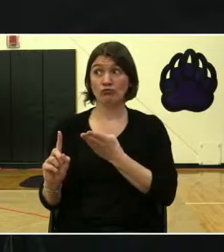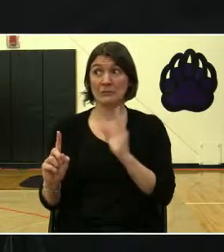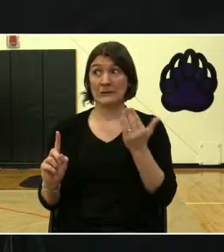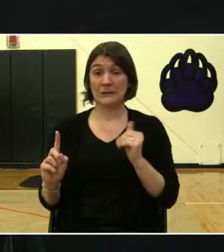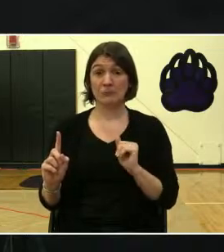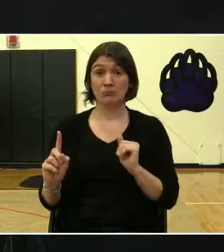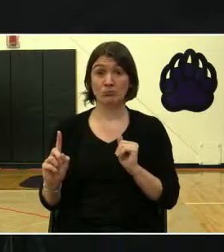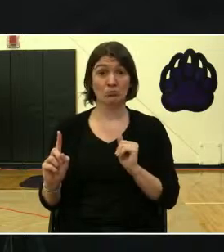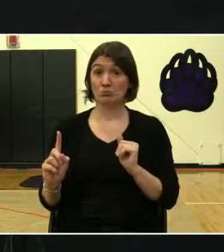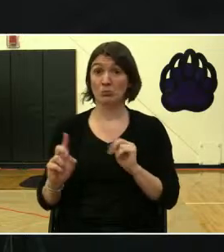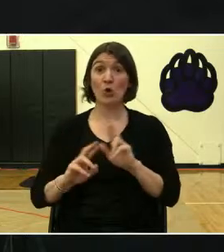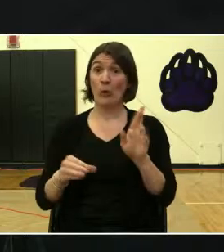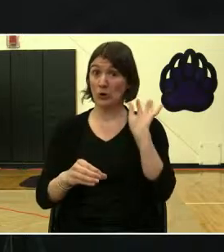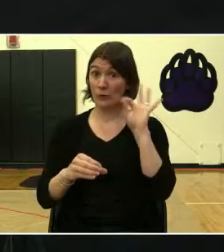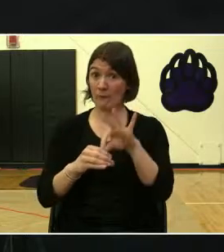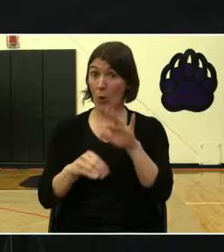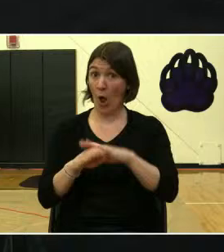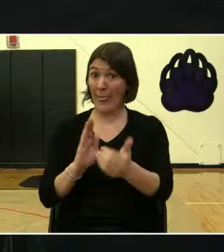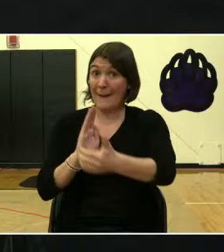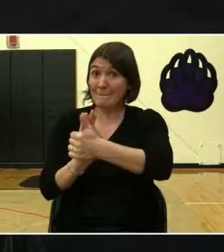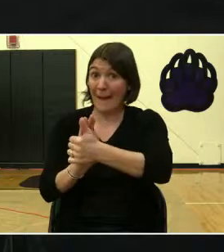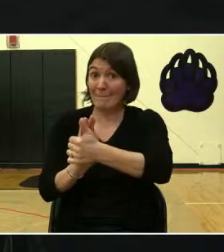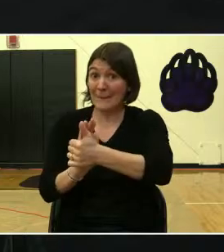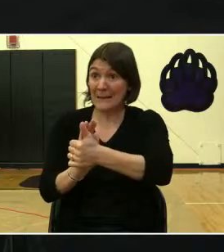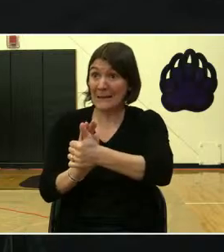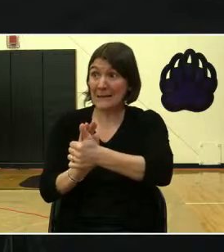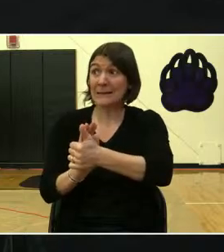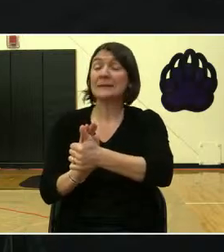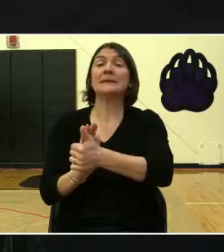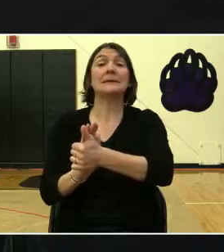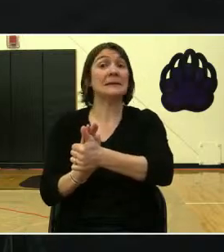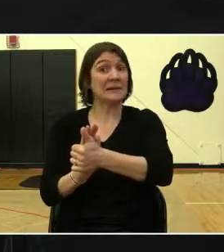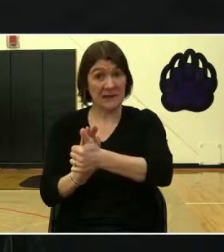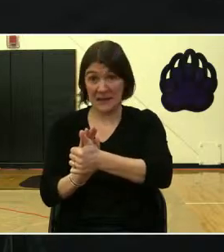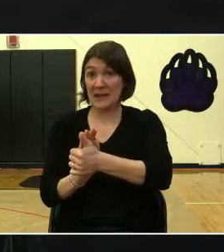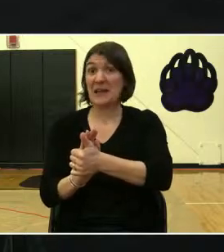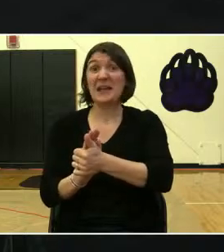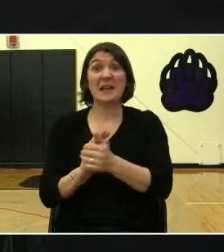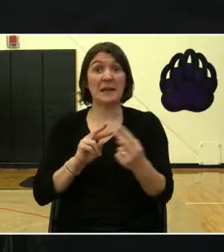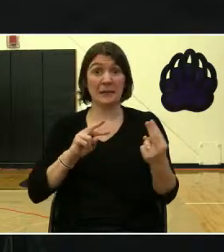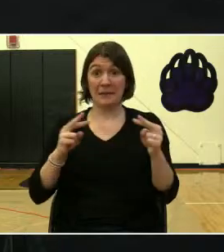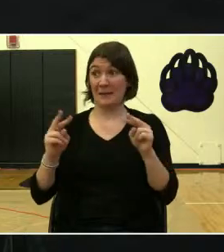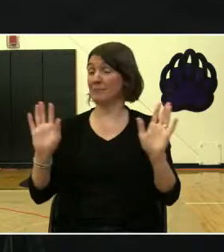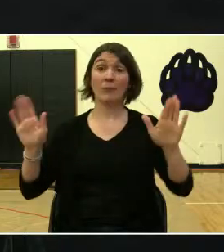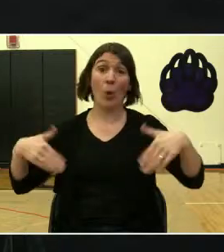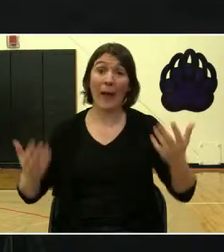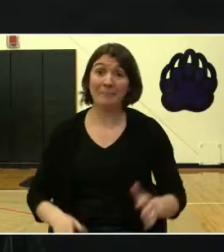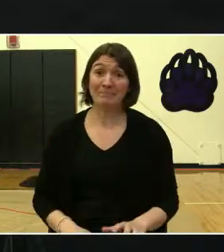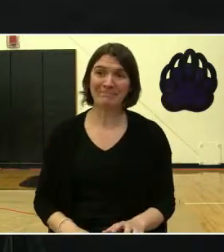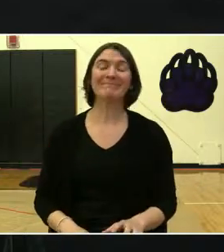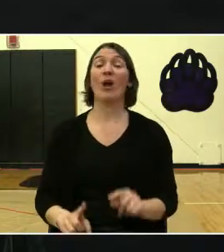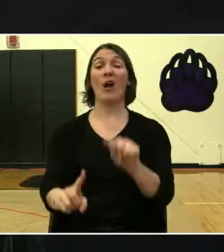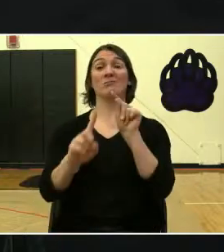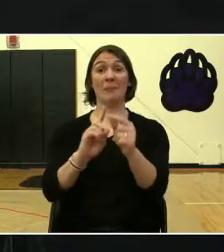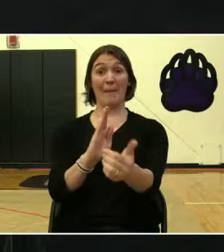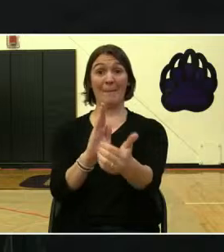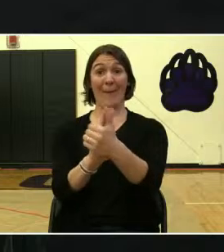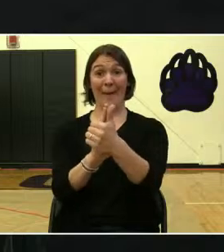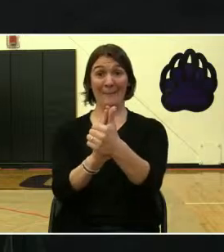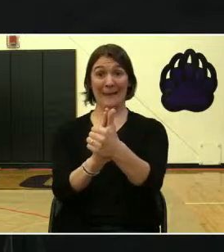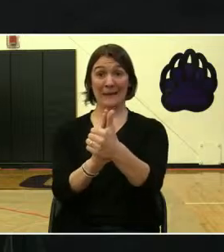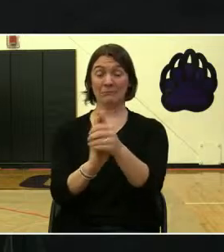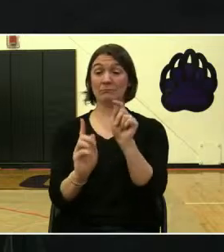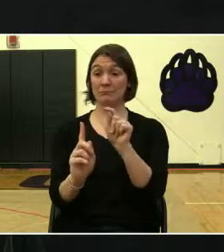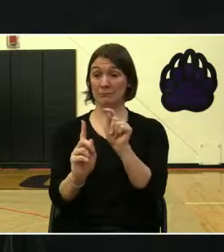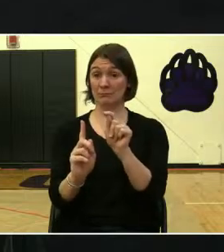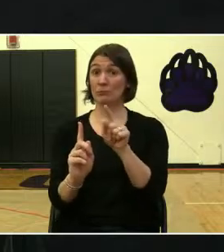amendment are you ready for that question yes yep all right the question before the body